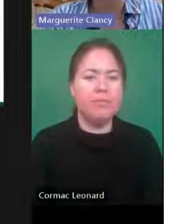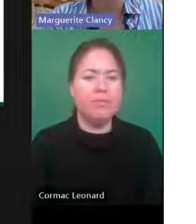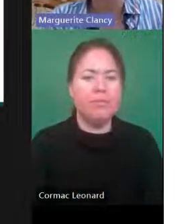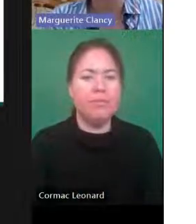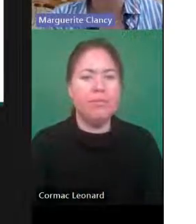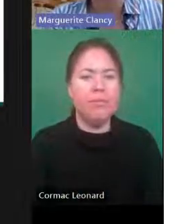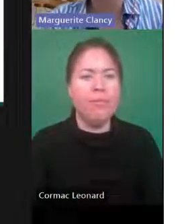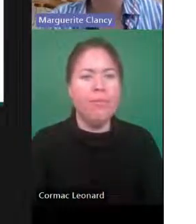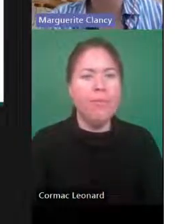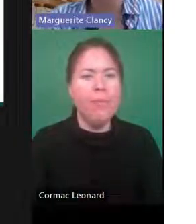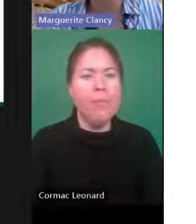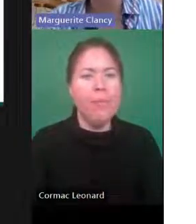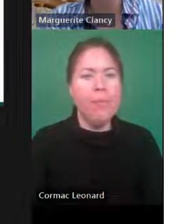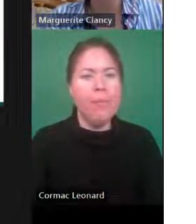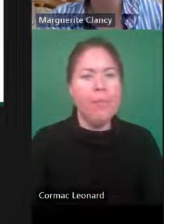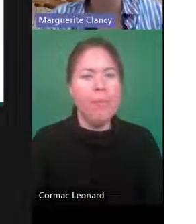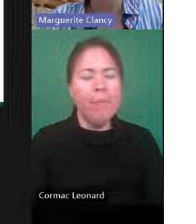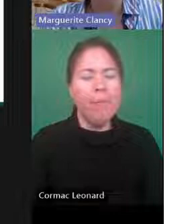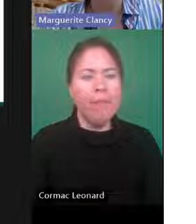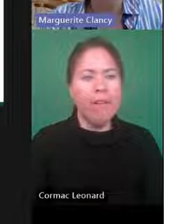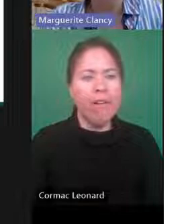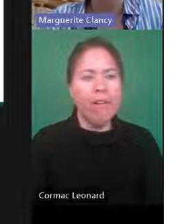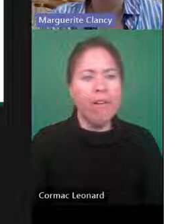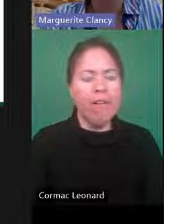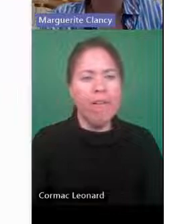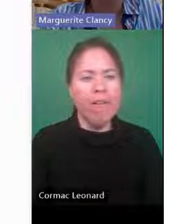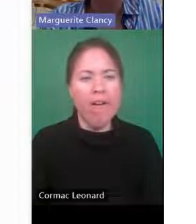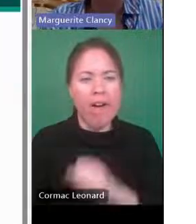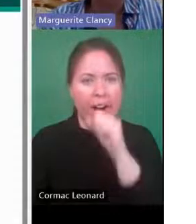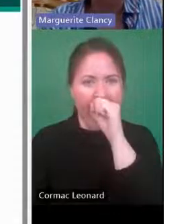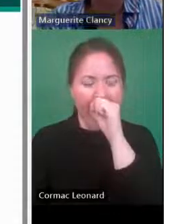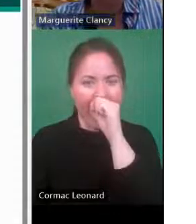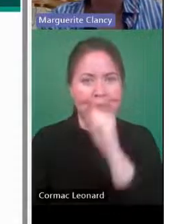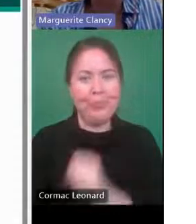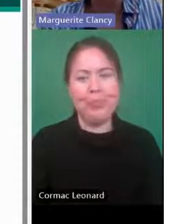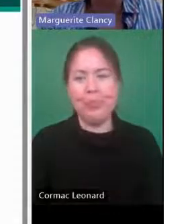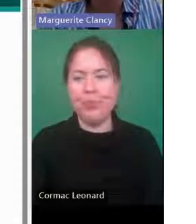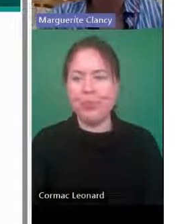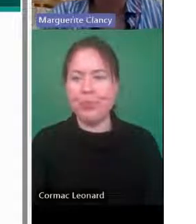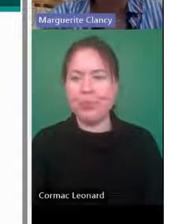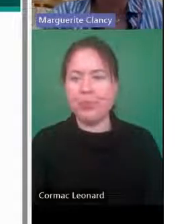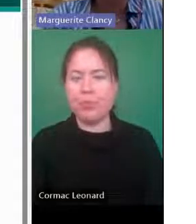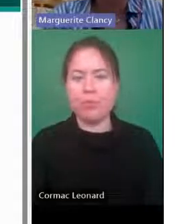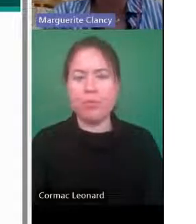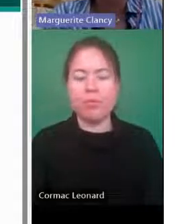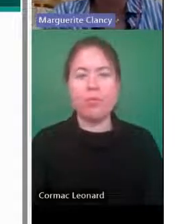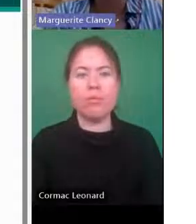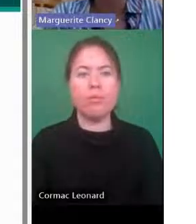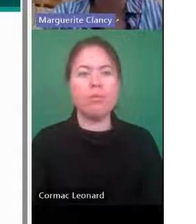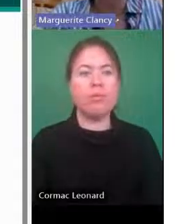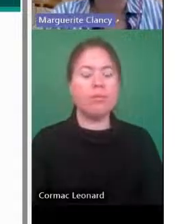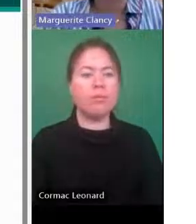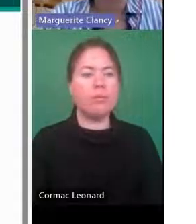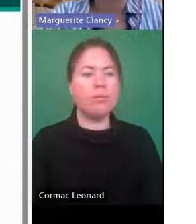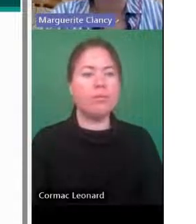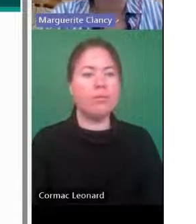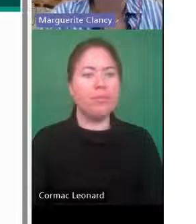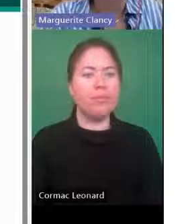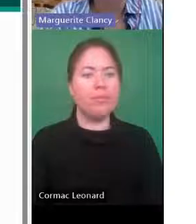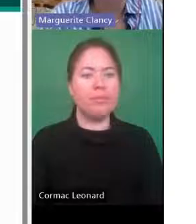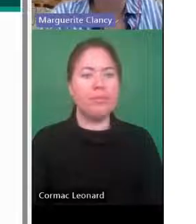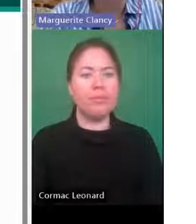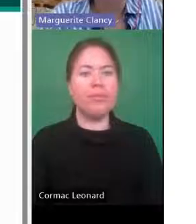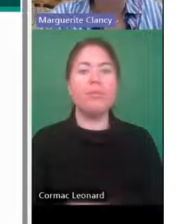the adult safeguarding portal, and I'm actually going to now be able to show you